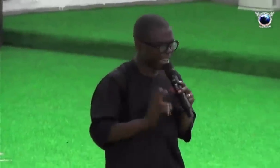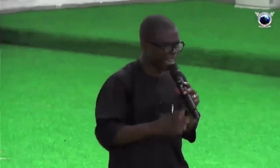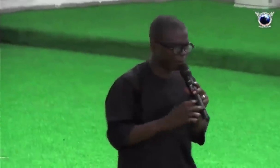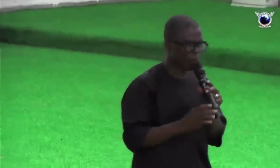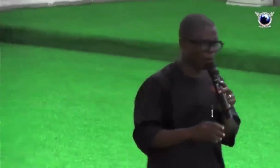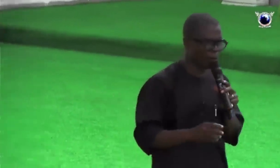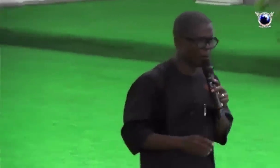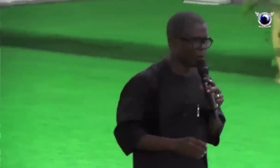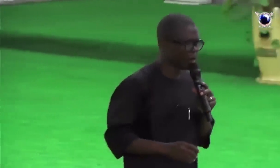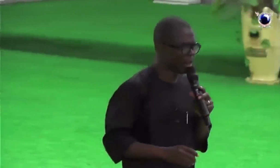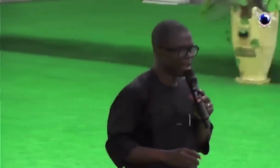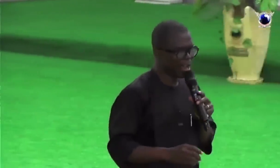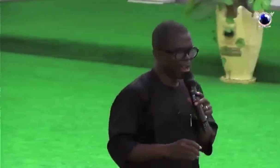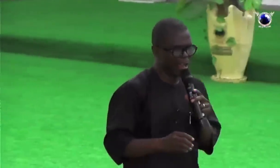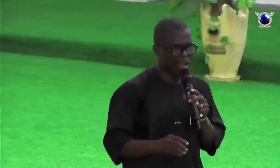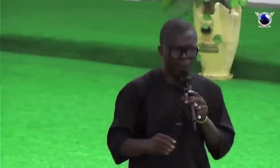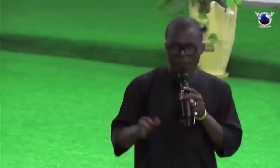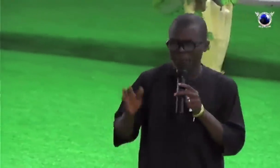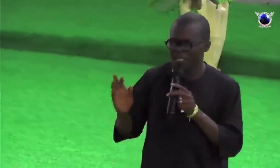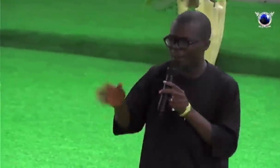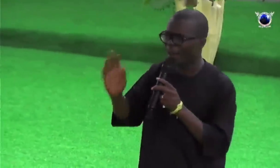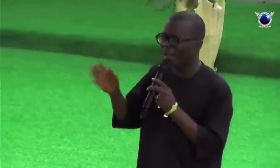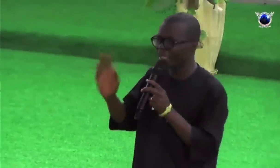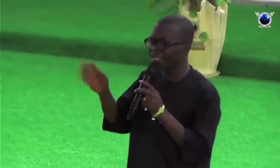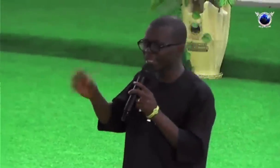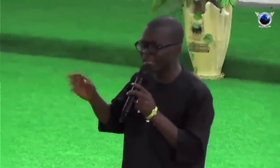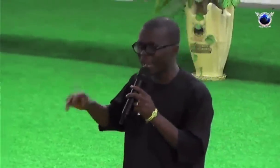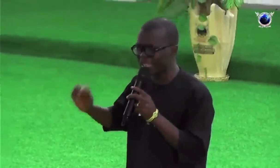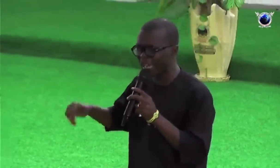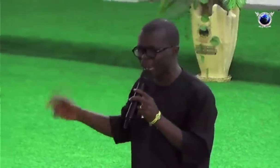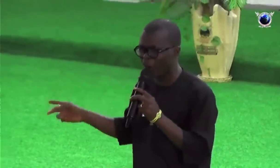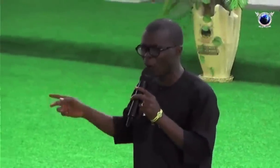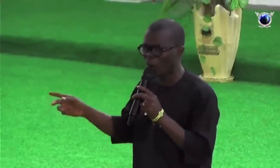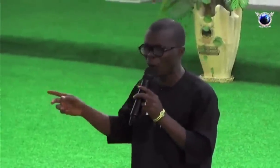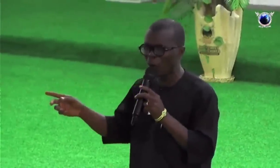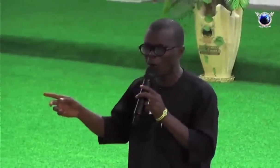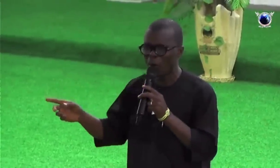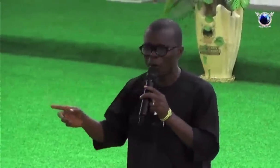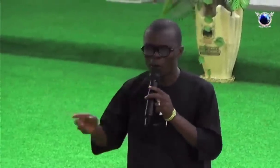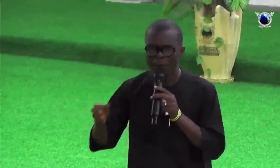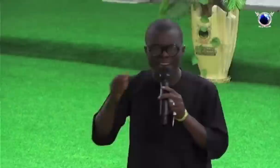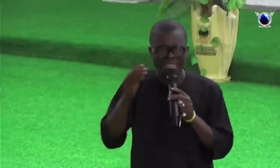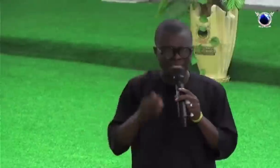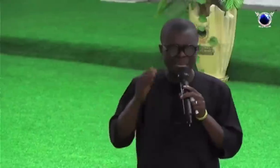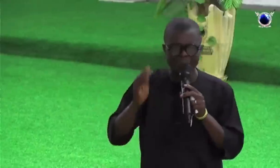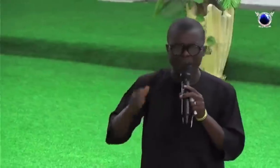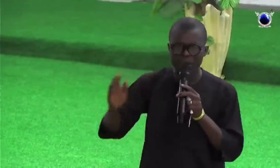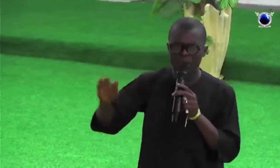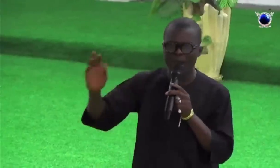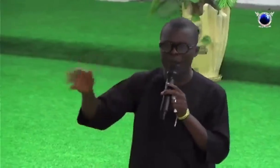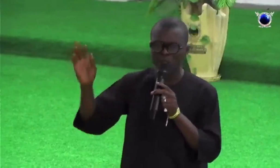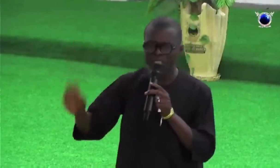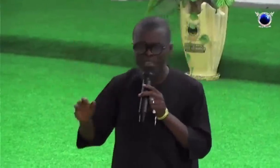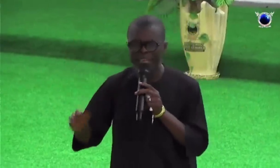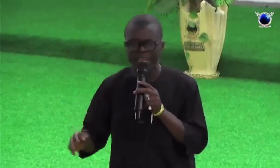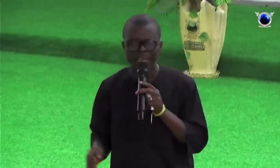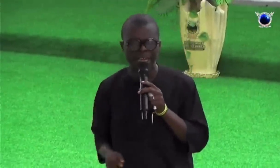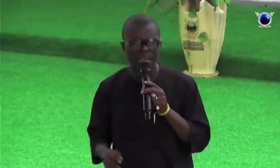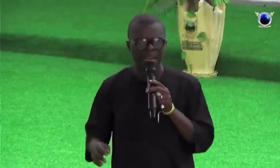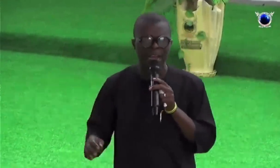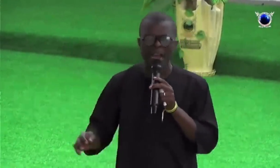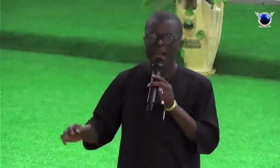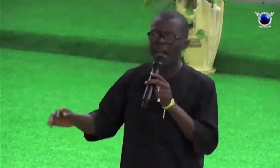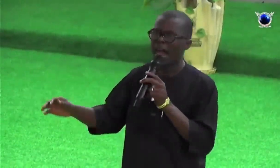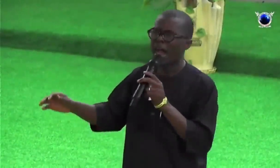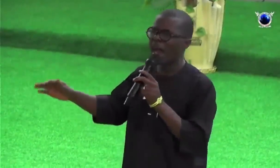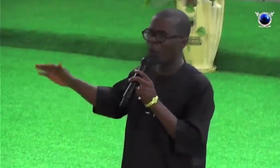si car lowo won. He doesn't have a car. Egbo mi sa baba yi ti ni car tele o. He has car before. But lati bi odun marun seyin. But about